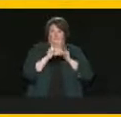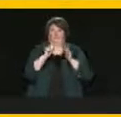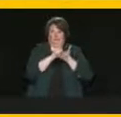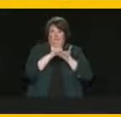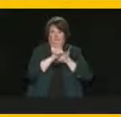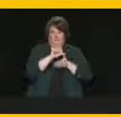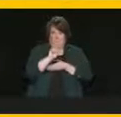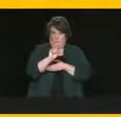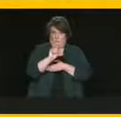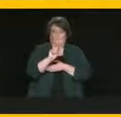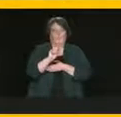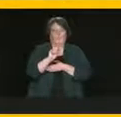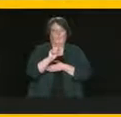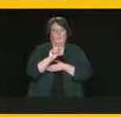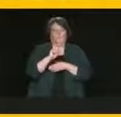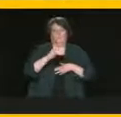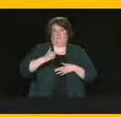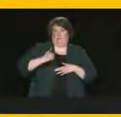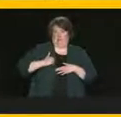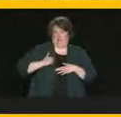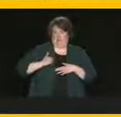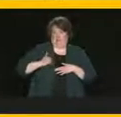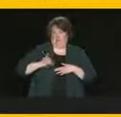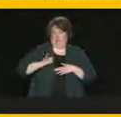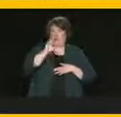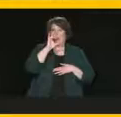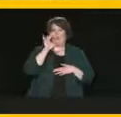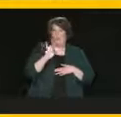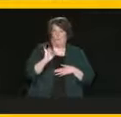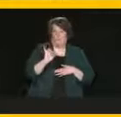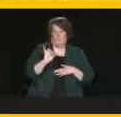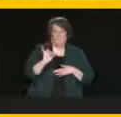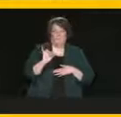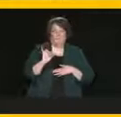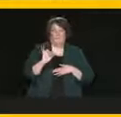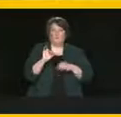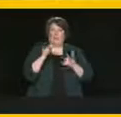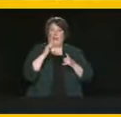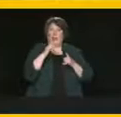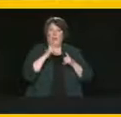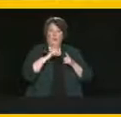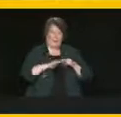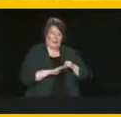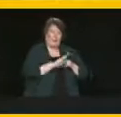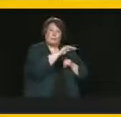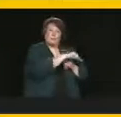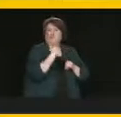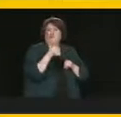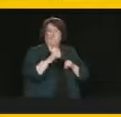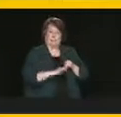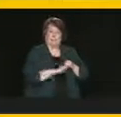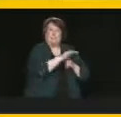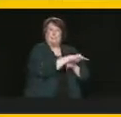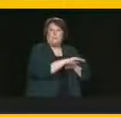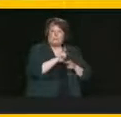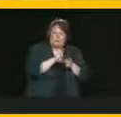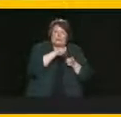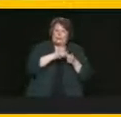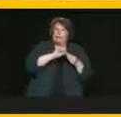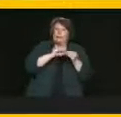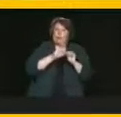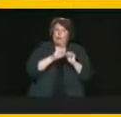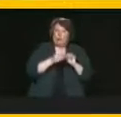now, we're in the green zone. We can't give you an exact figure about the percentage of the population